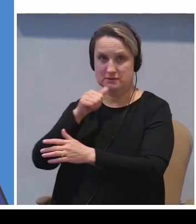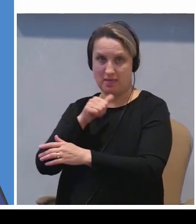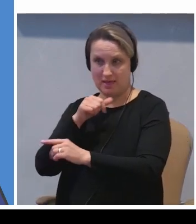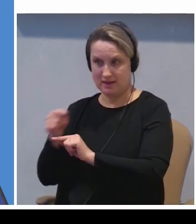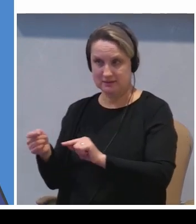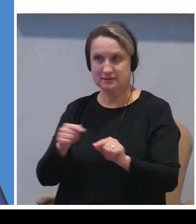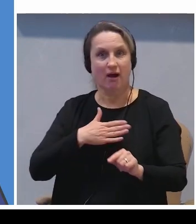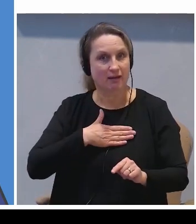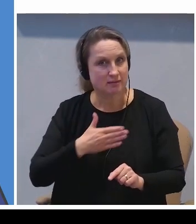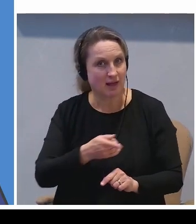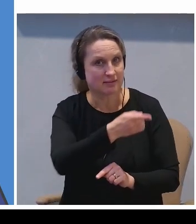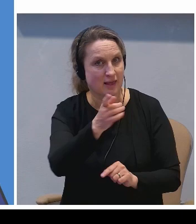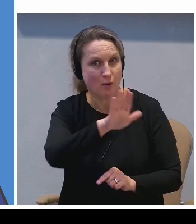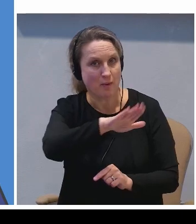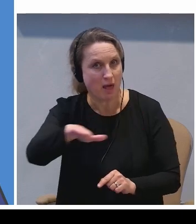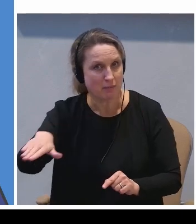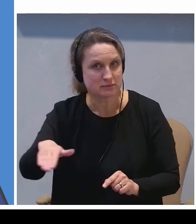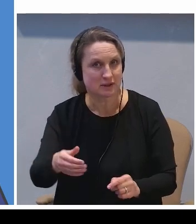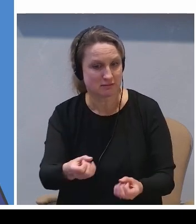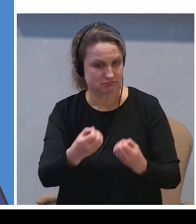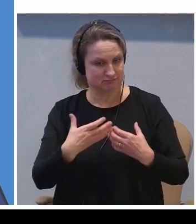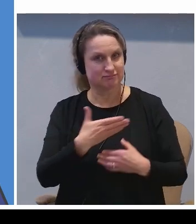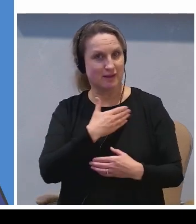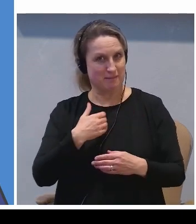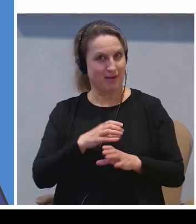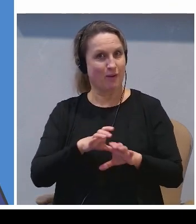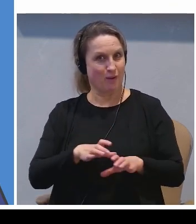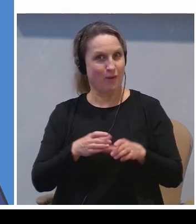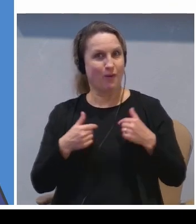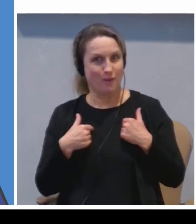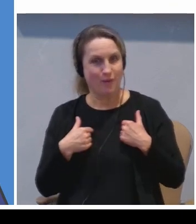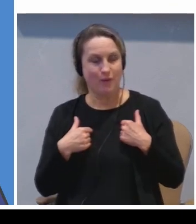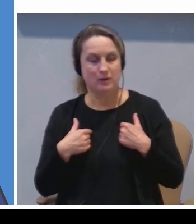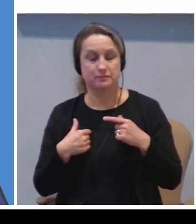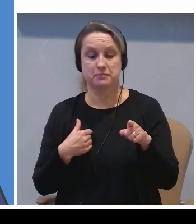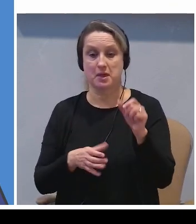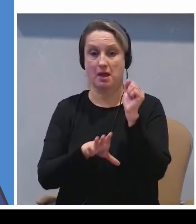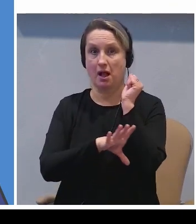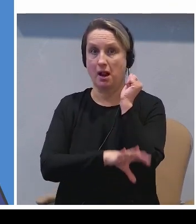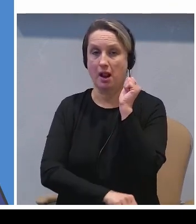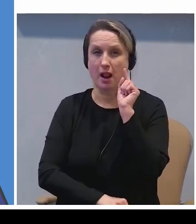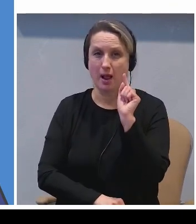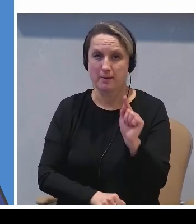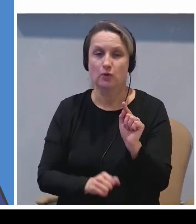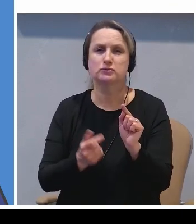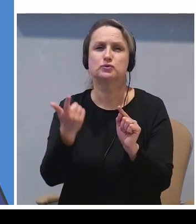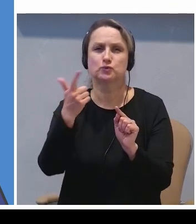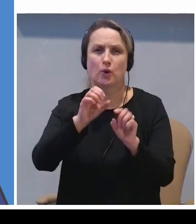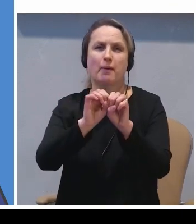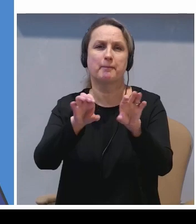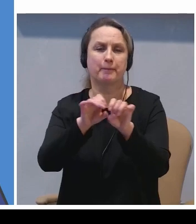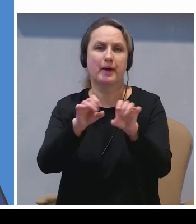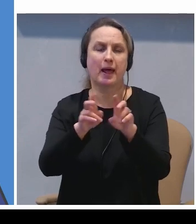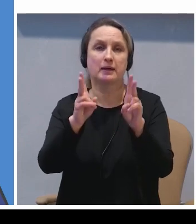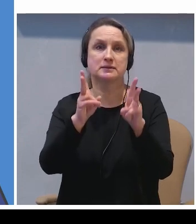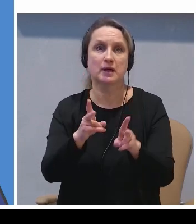oma clinical lapsed meie trial hoolde ulatate. to licensed products so Ning that the work we viimaks have done becomes like a ning drug räägin ka that's available